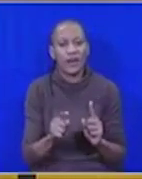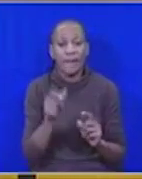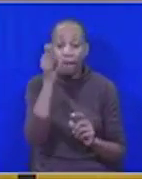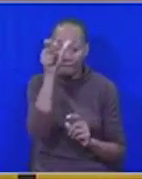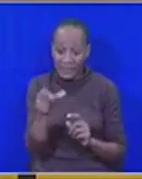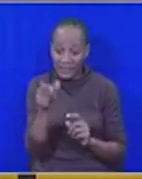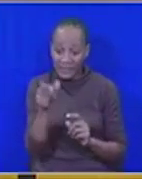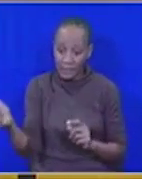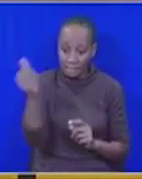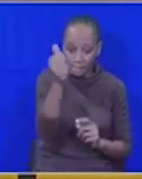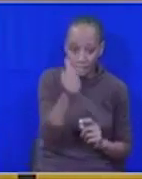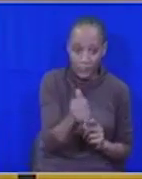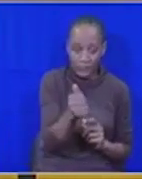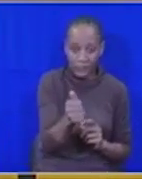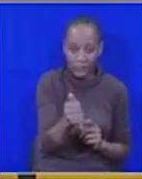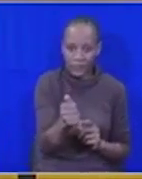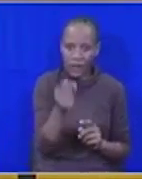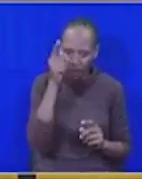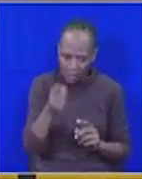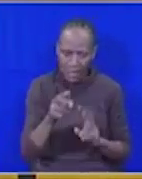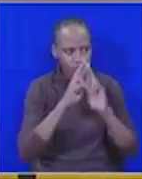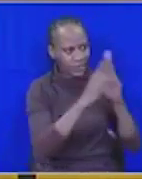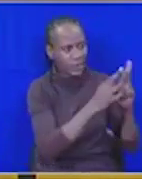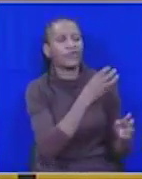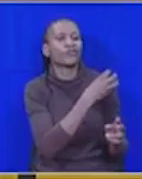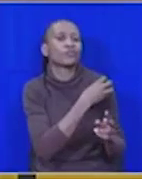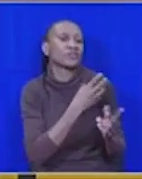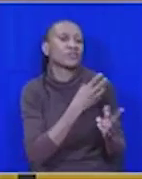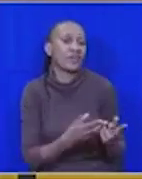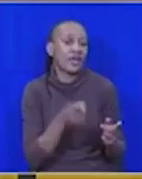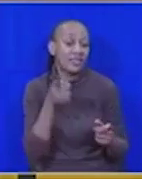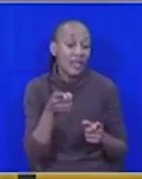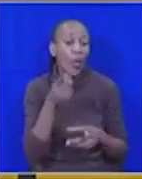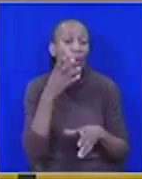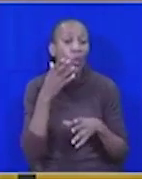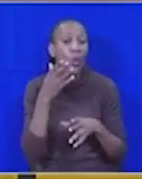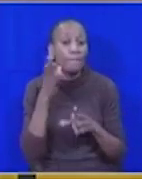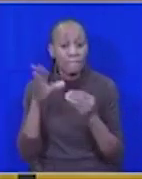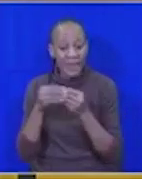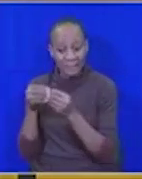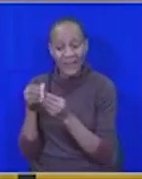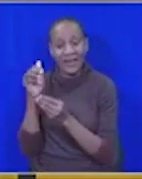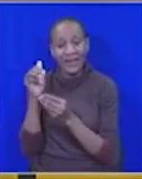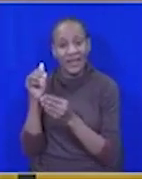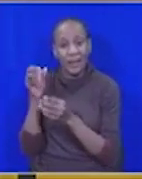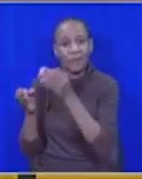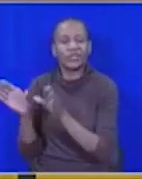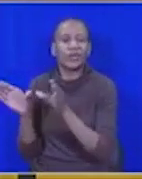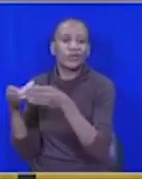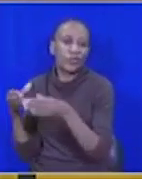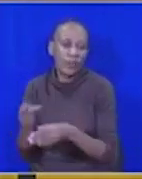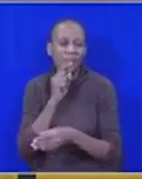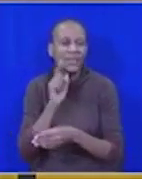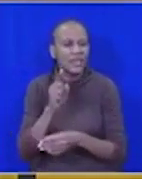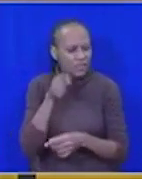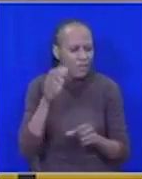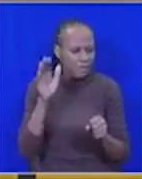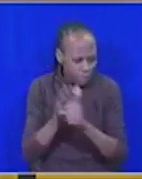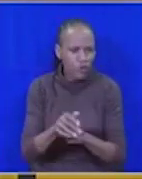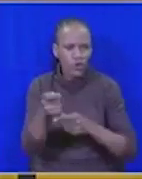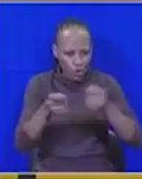by and beholden to the minister, a political appointee in essence, will have full say on the content of the SABC, thus giving